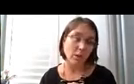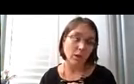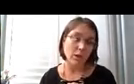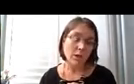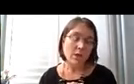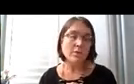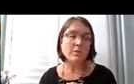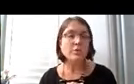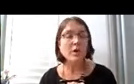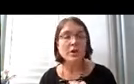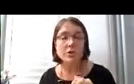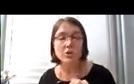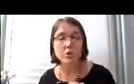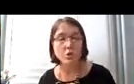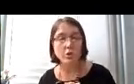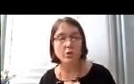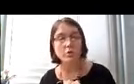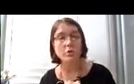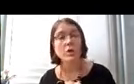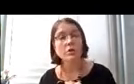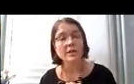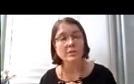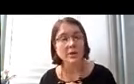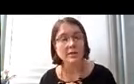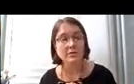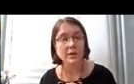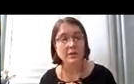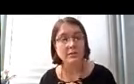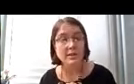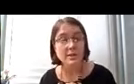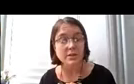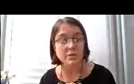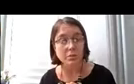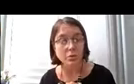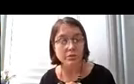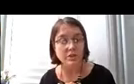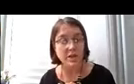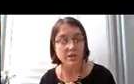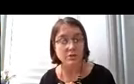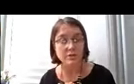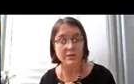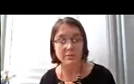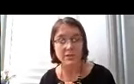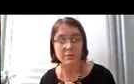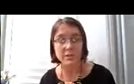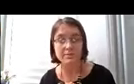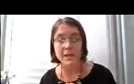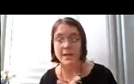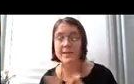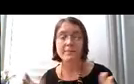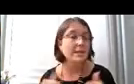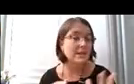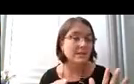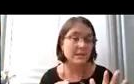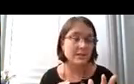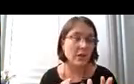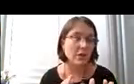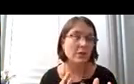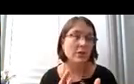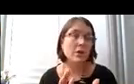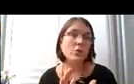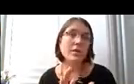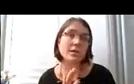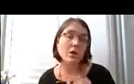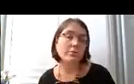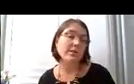Advisor Network. So if you are unsure who the Enterprise Advisor is that supports your educational establishment, then please let us